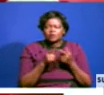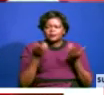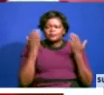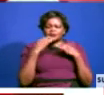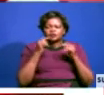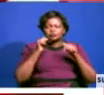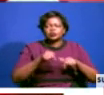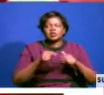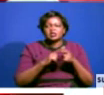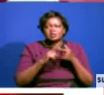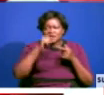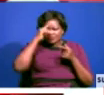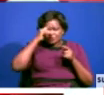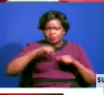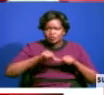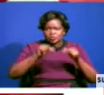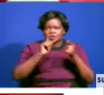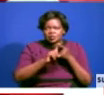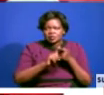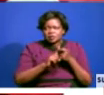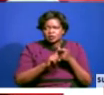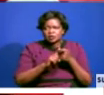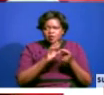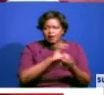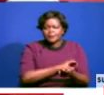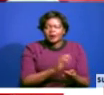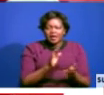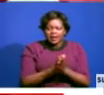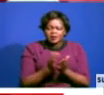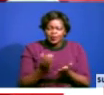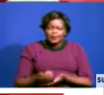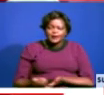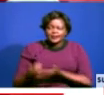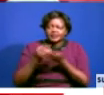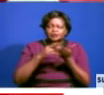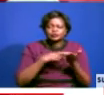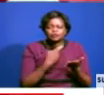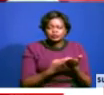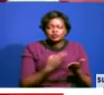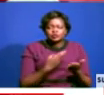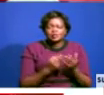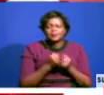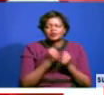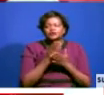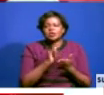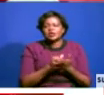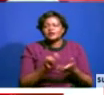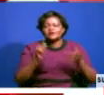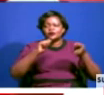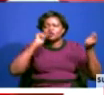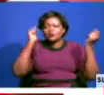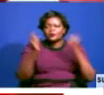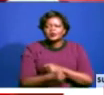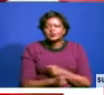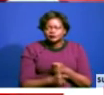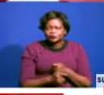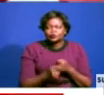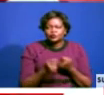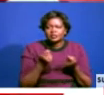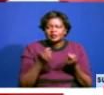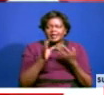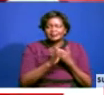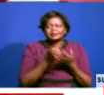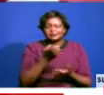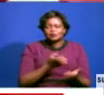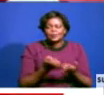the government continues to empower and mobilize resources that will ensure a transformational outlook on the country's